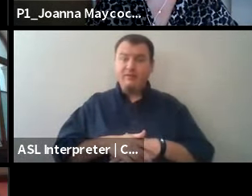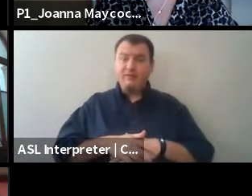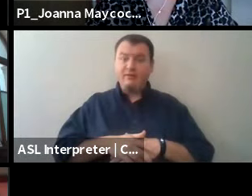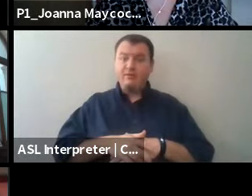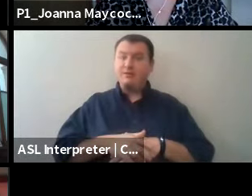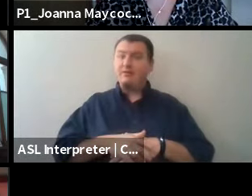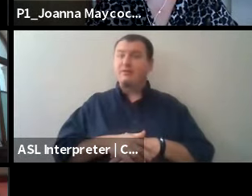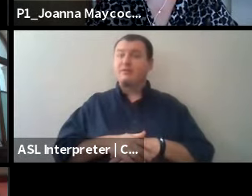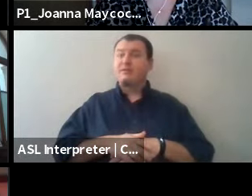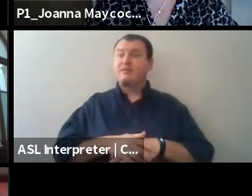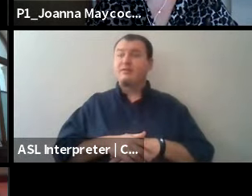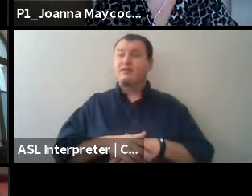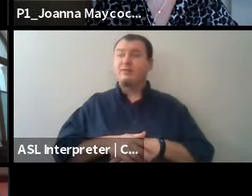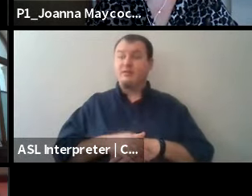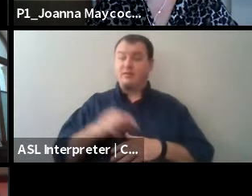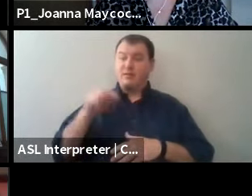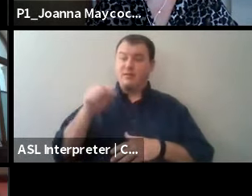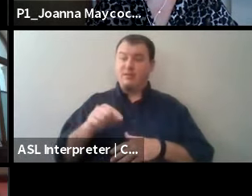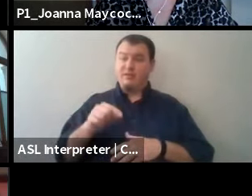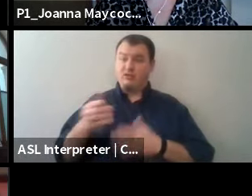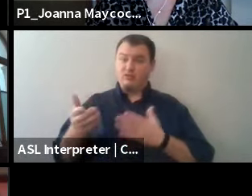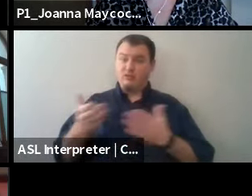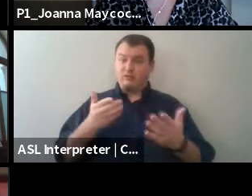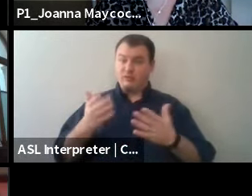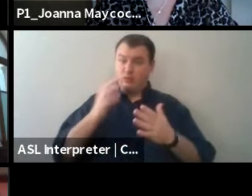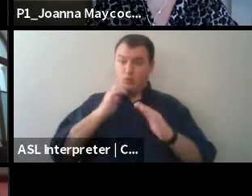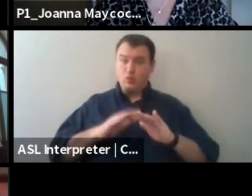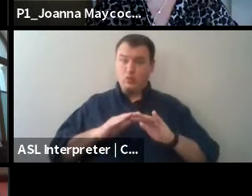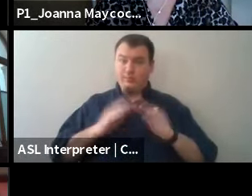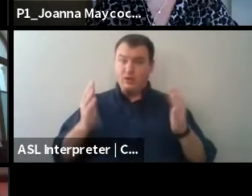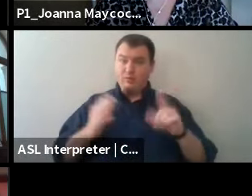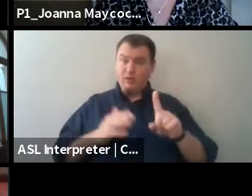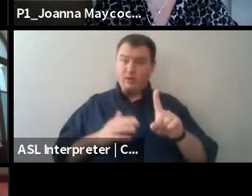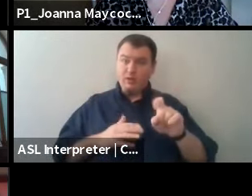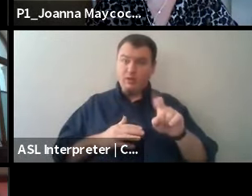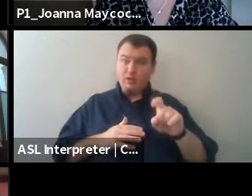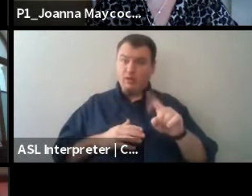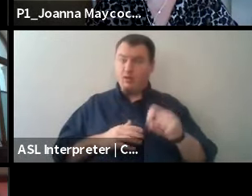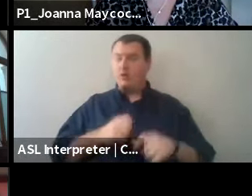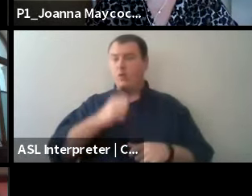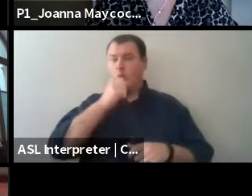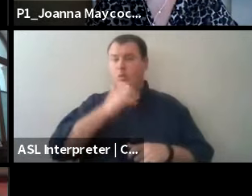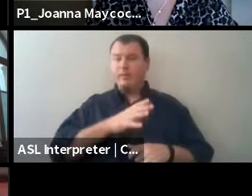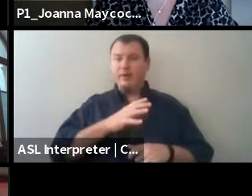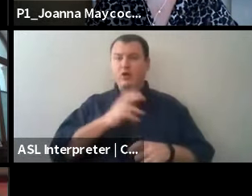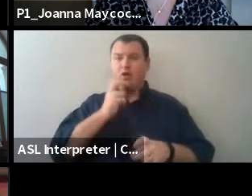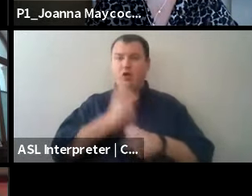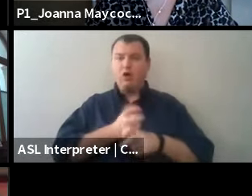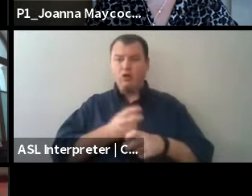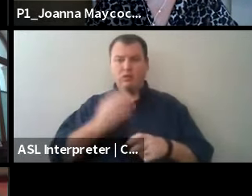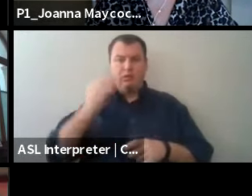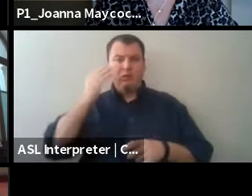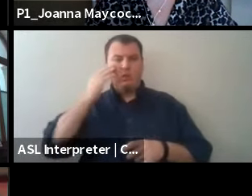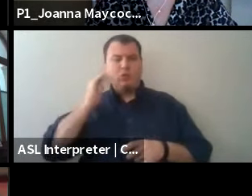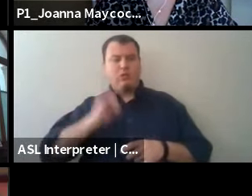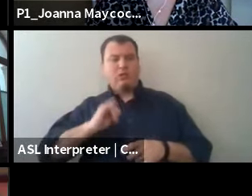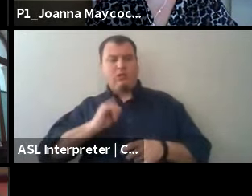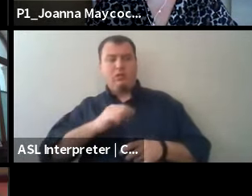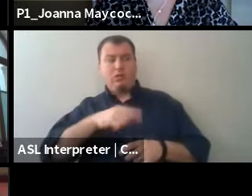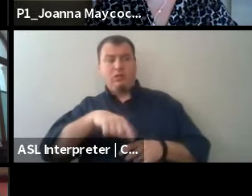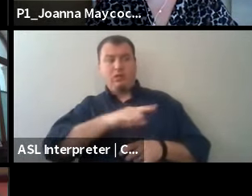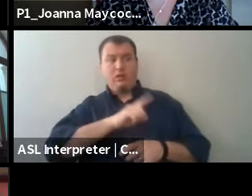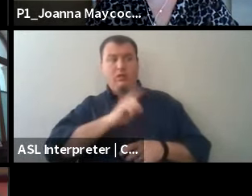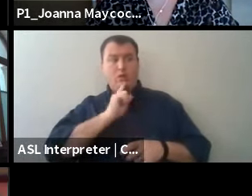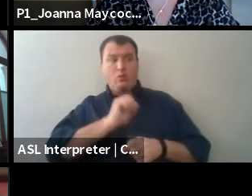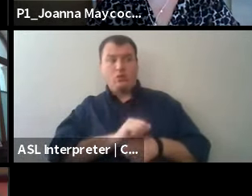list that even these services would remain open. So for women, it was very hard to know whether an NGO is working, whether a